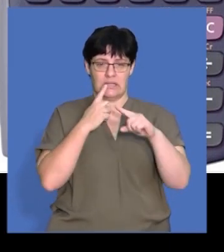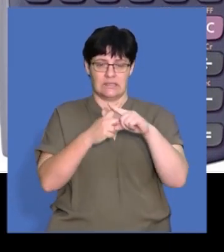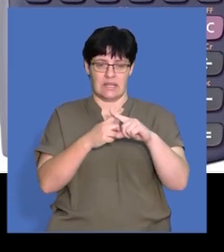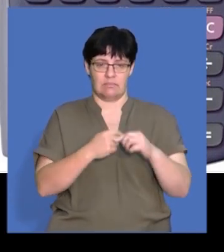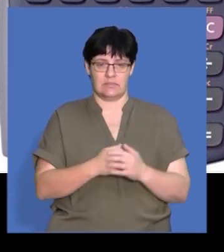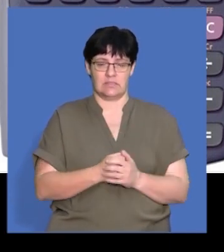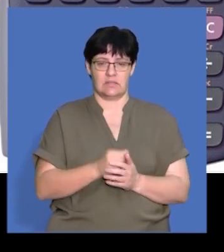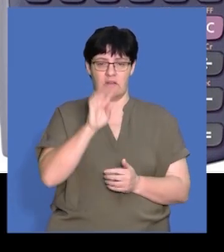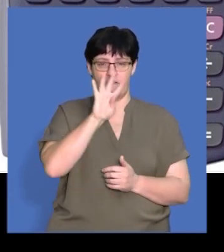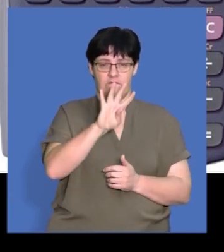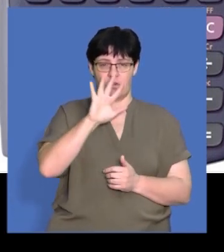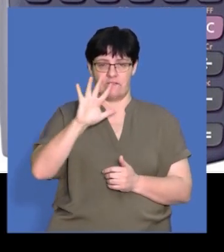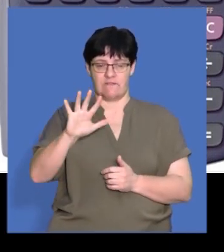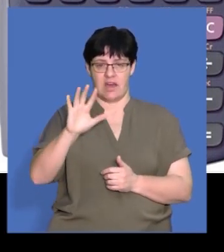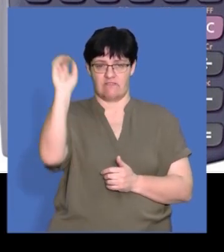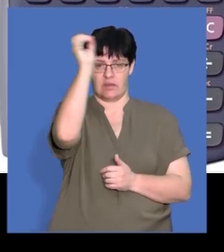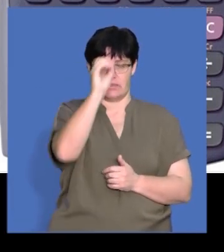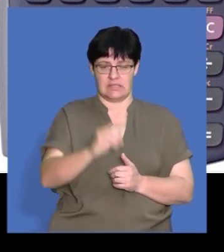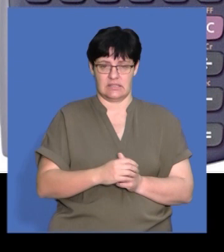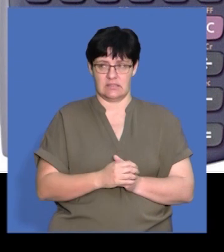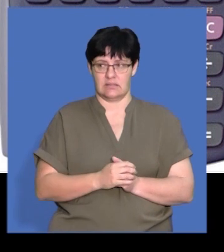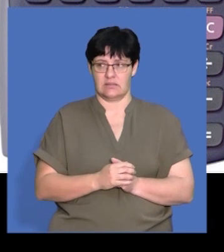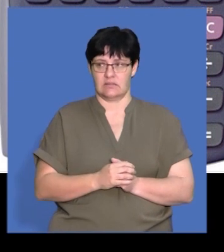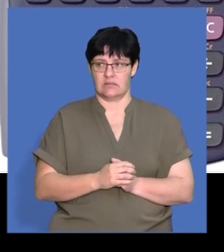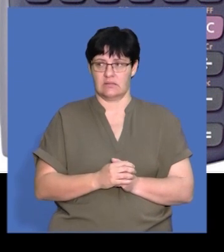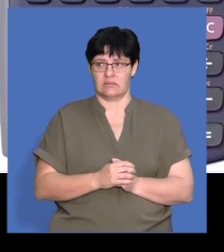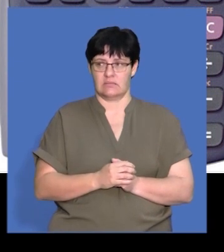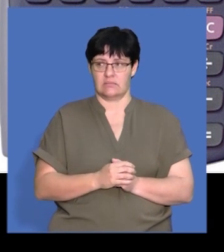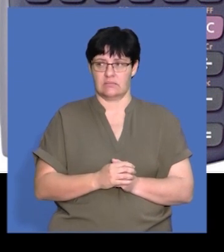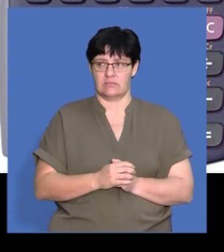537,924, times that by 45%,